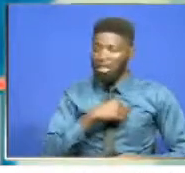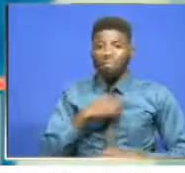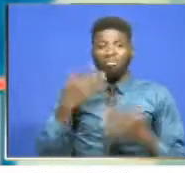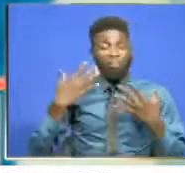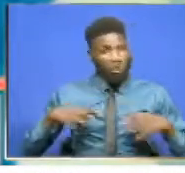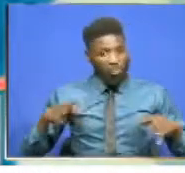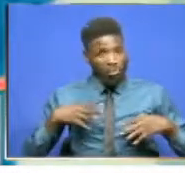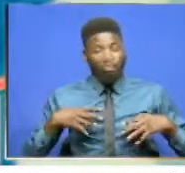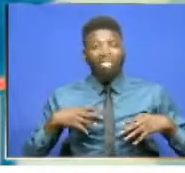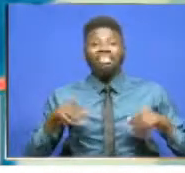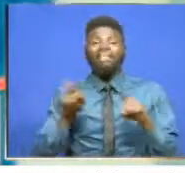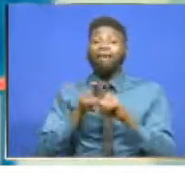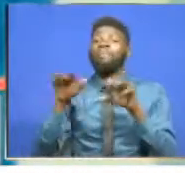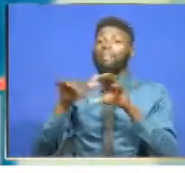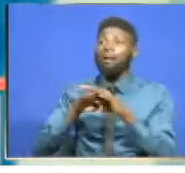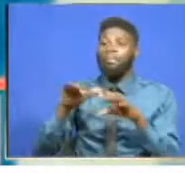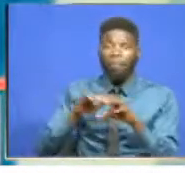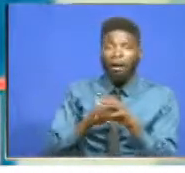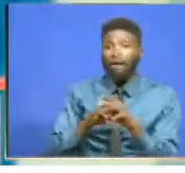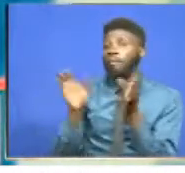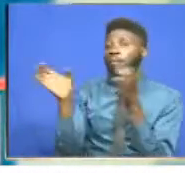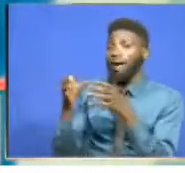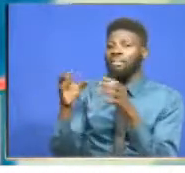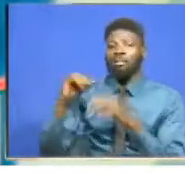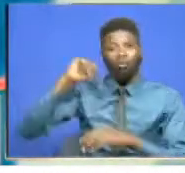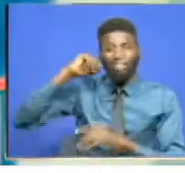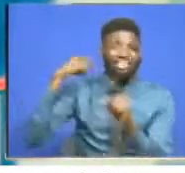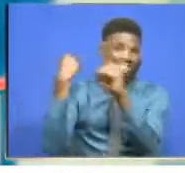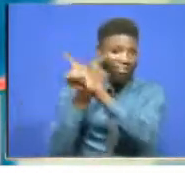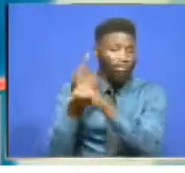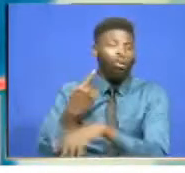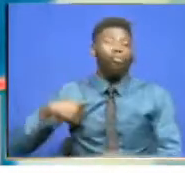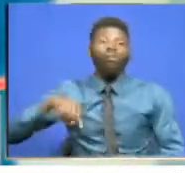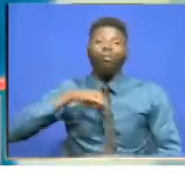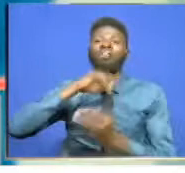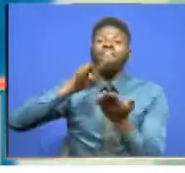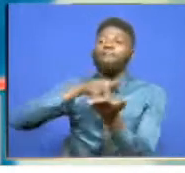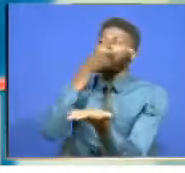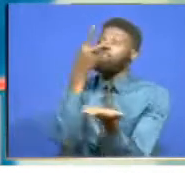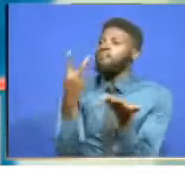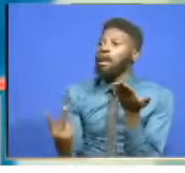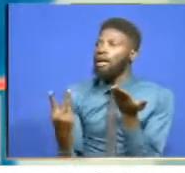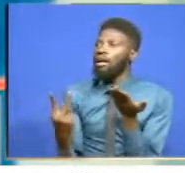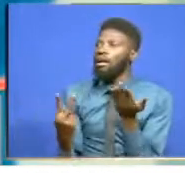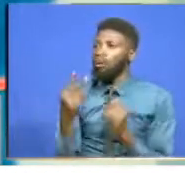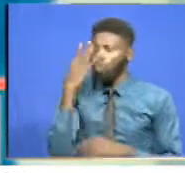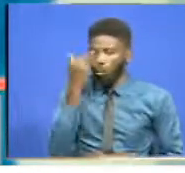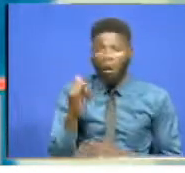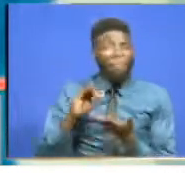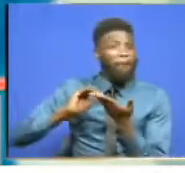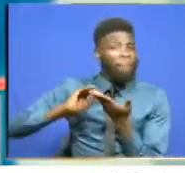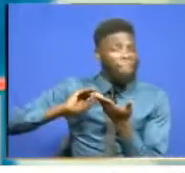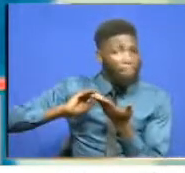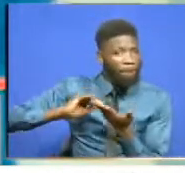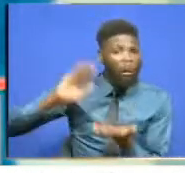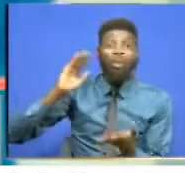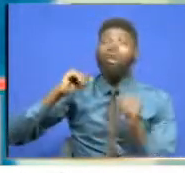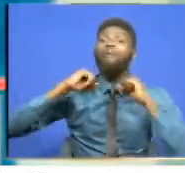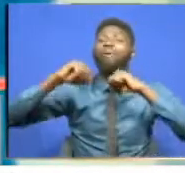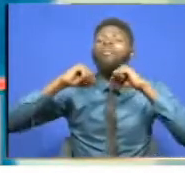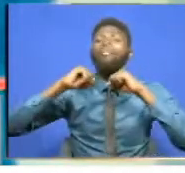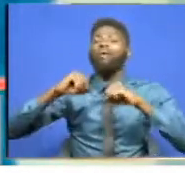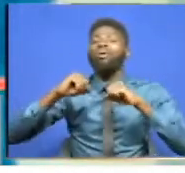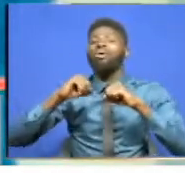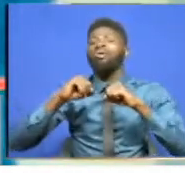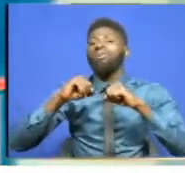political parties, we have also failed ourselves. Because the major political parties have not held national